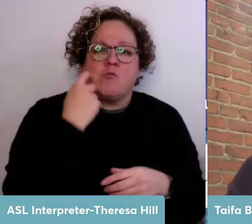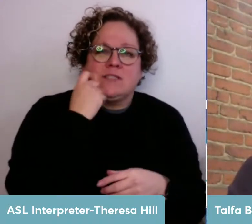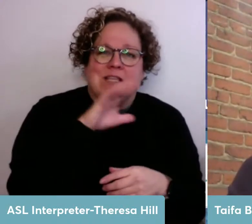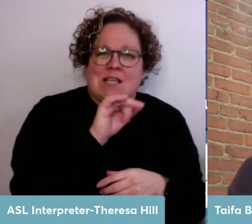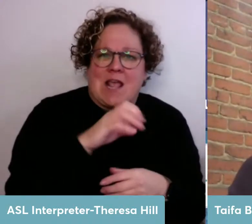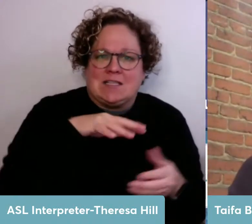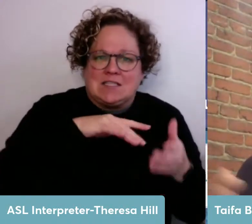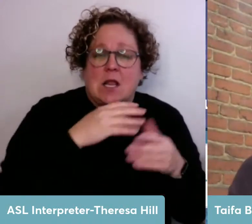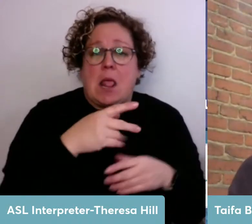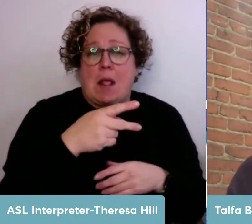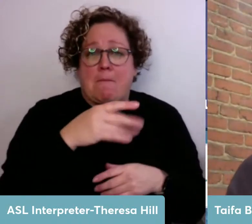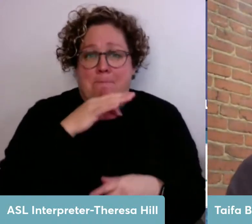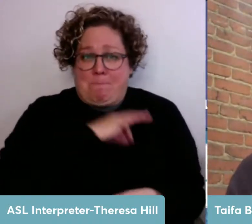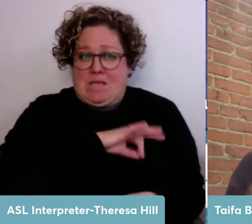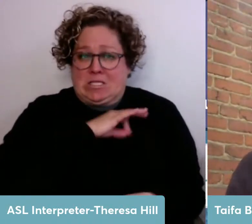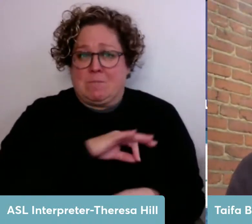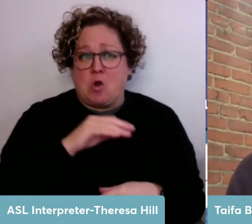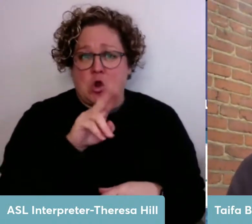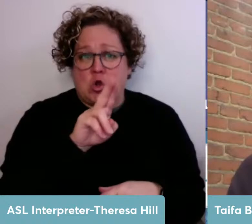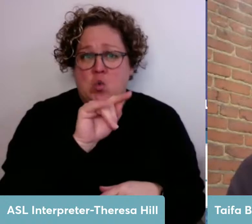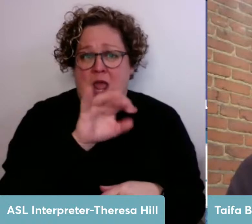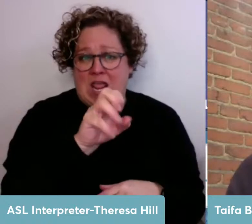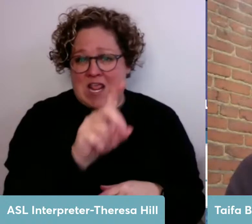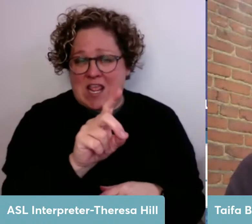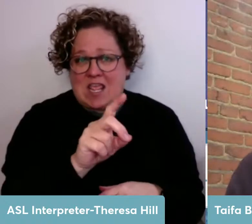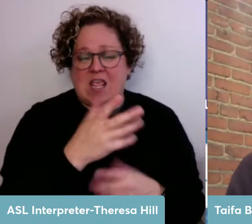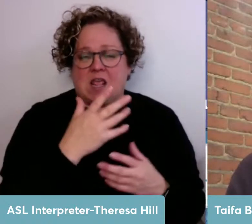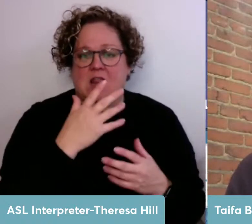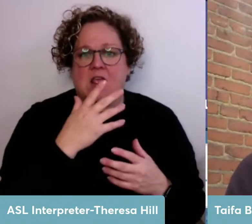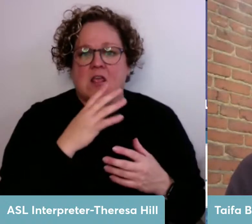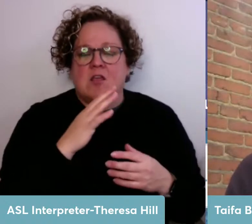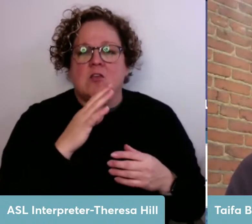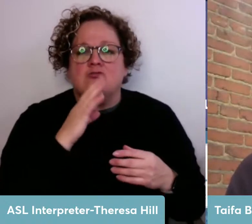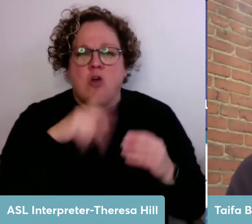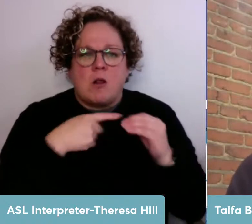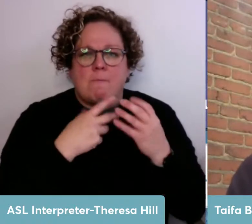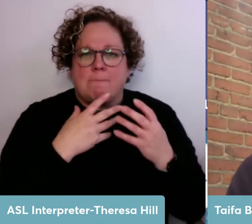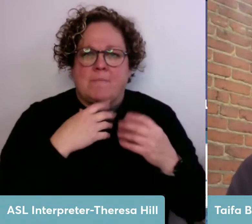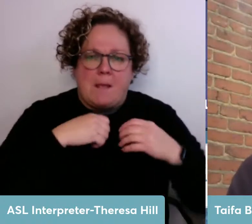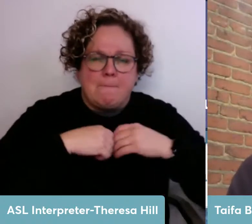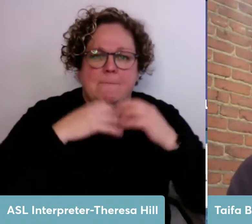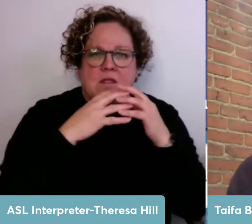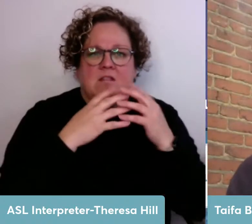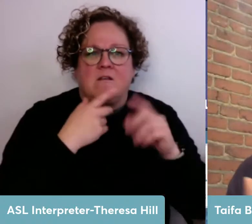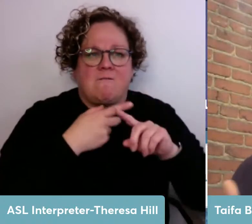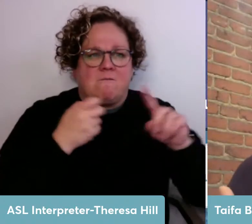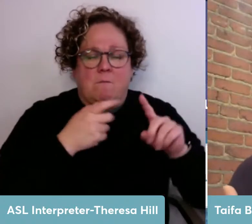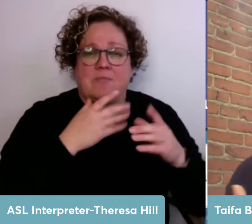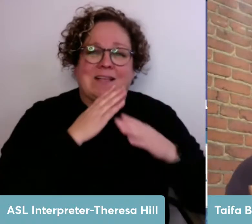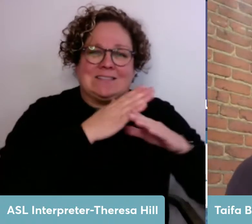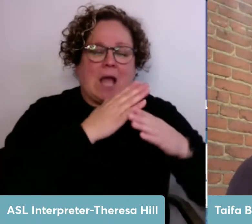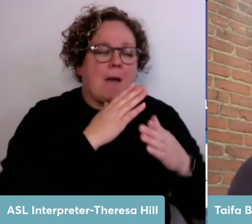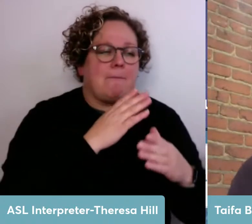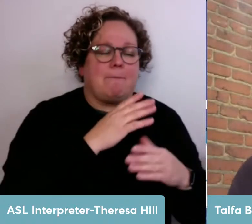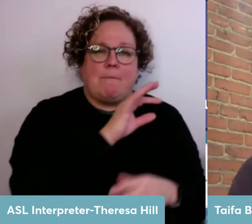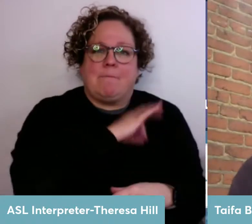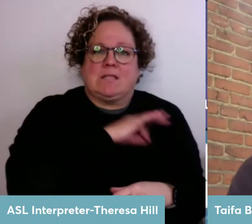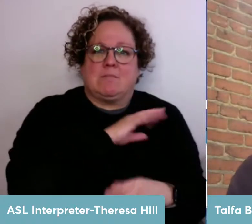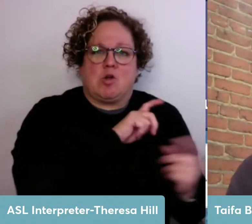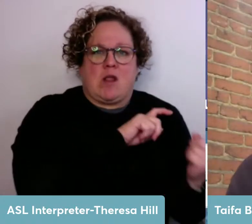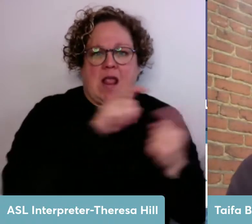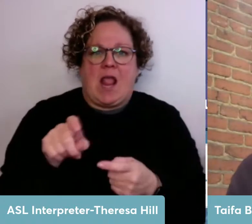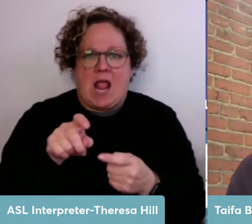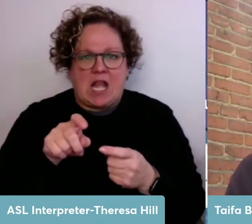built an advocacy of Flint Rising to stop Pittsburgh from handing over its public water system